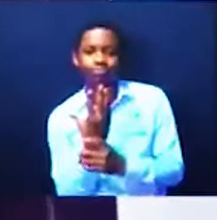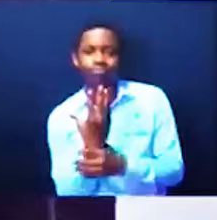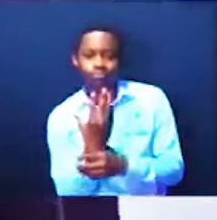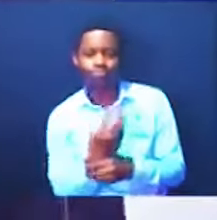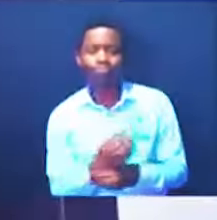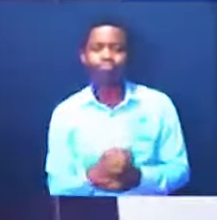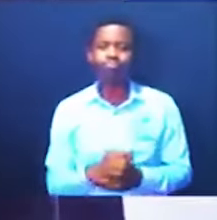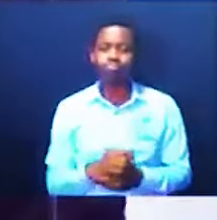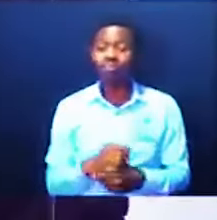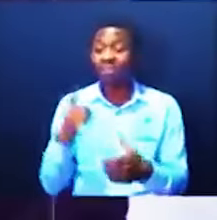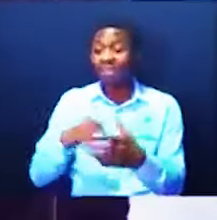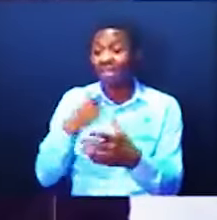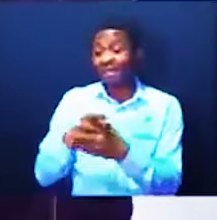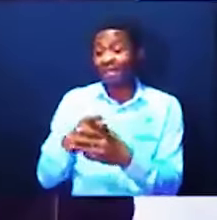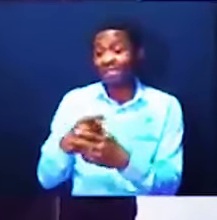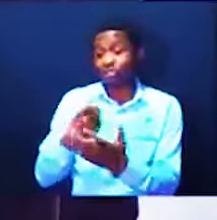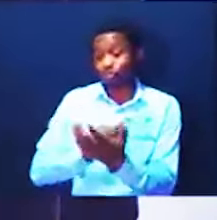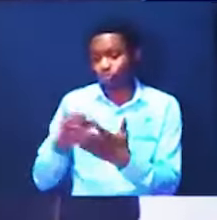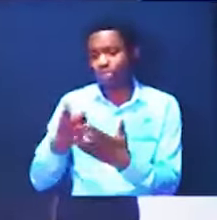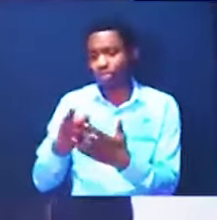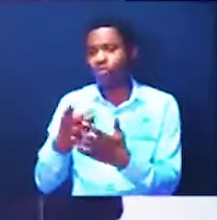Hebrews 12:14.